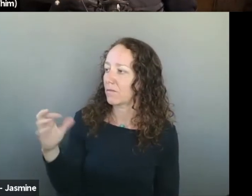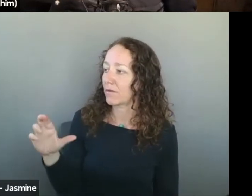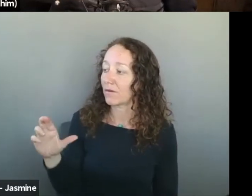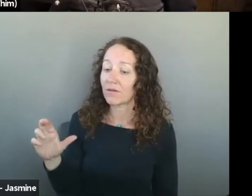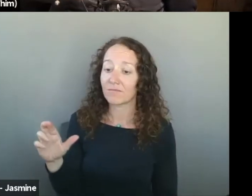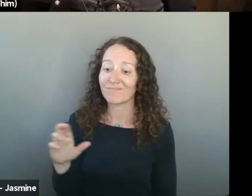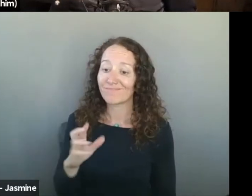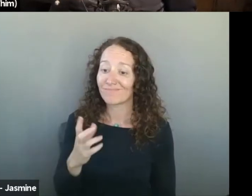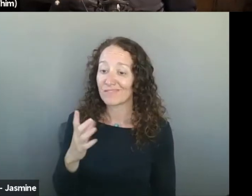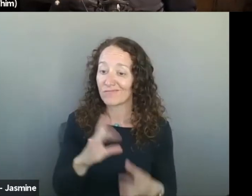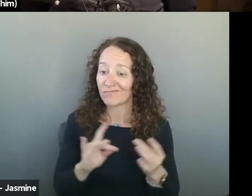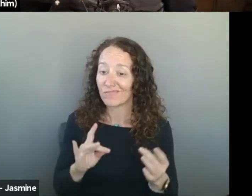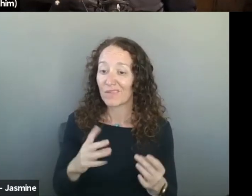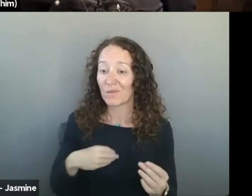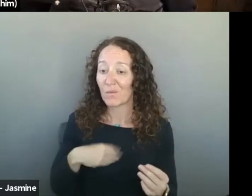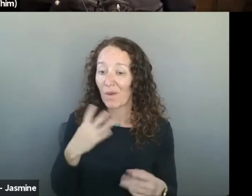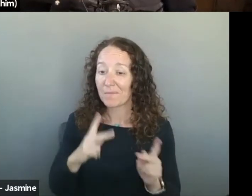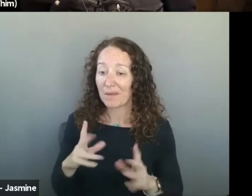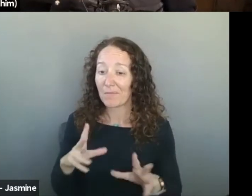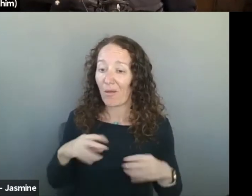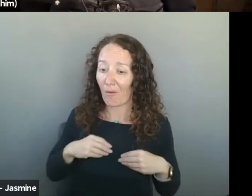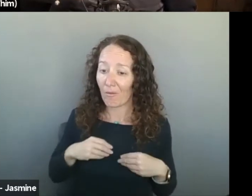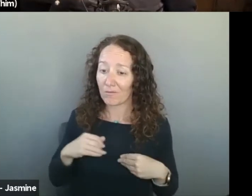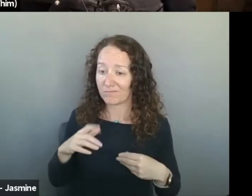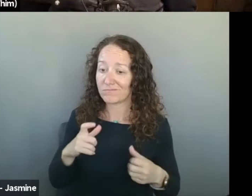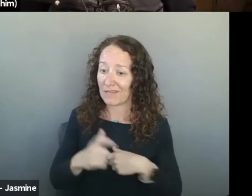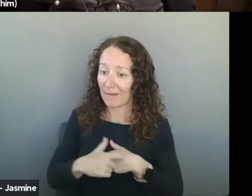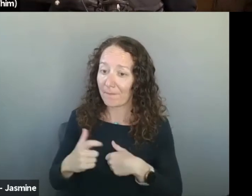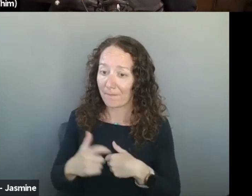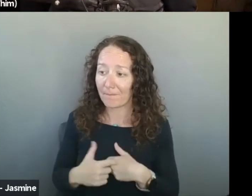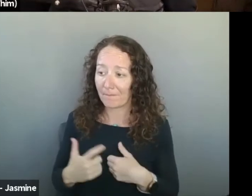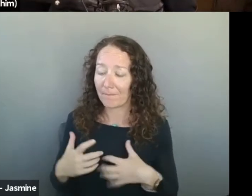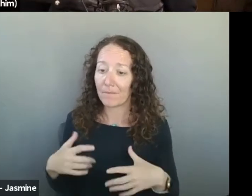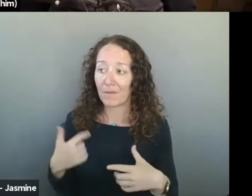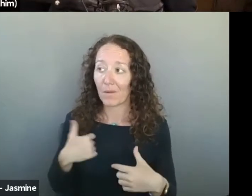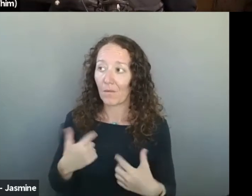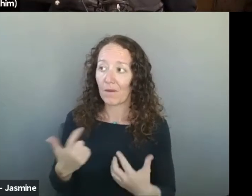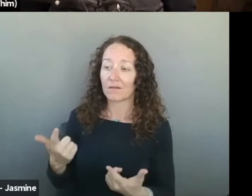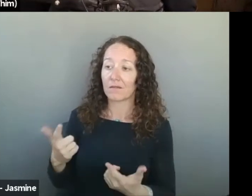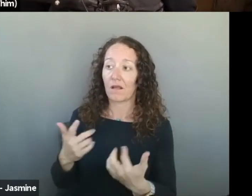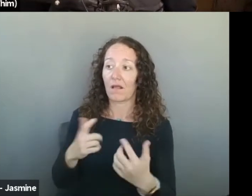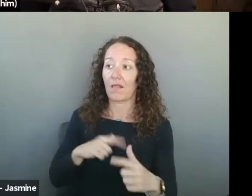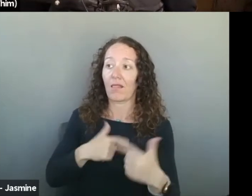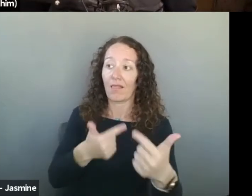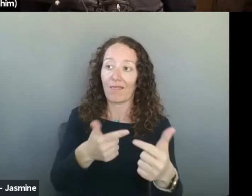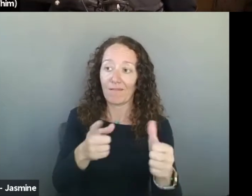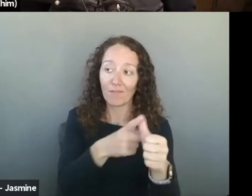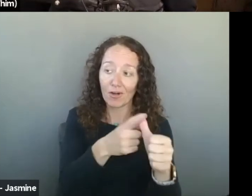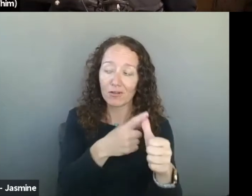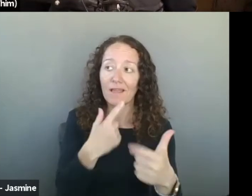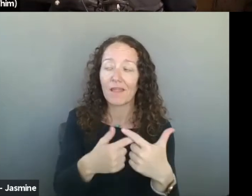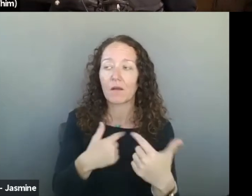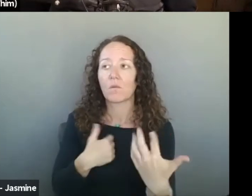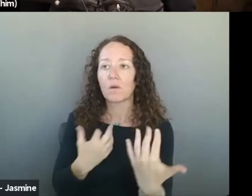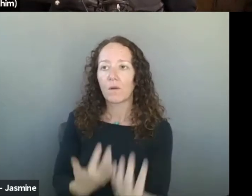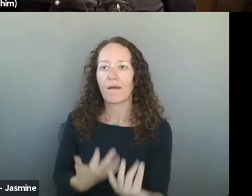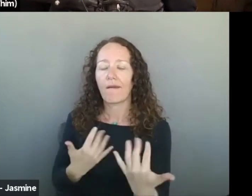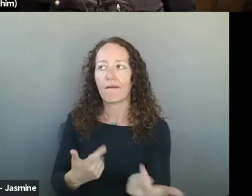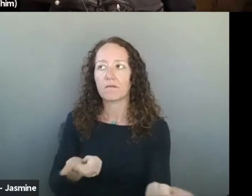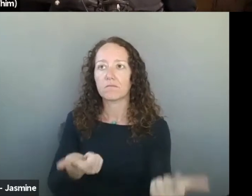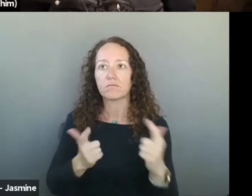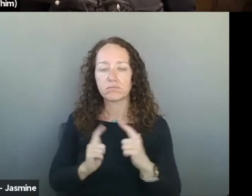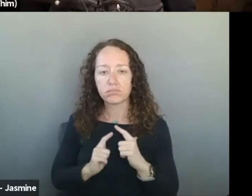right? Like, do we really have to wait? And we don't have the luxury of the time